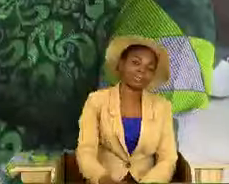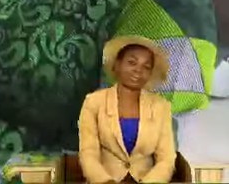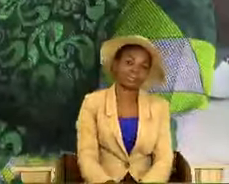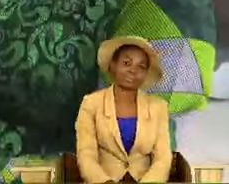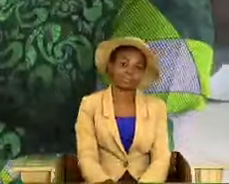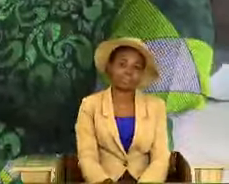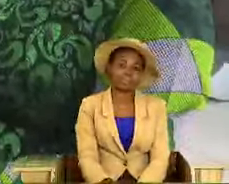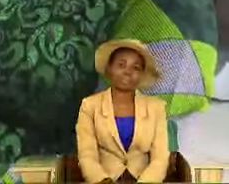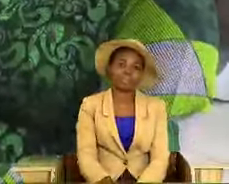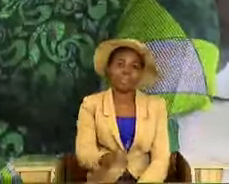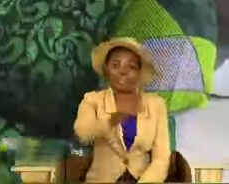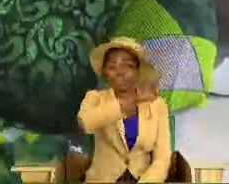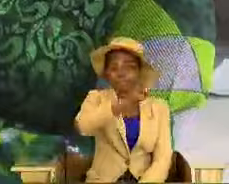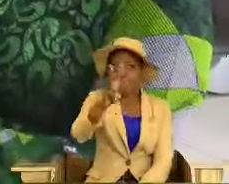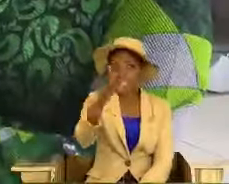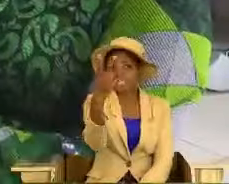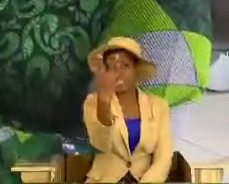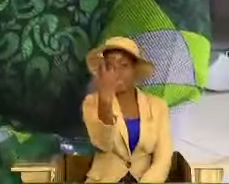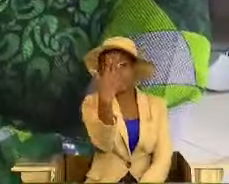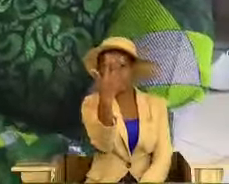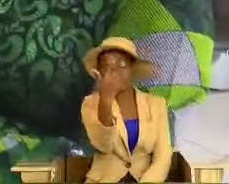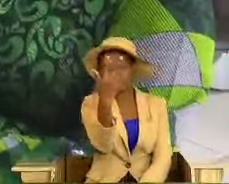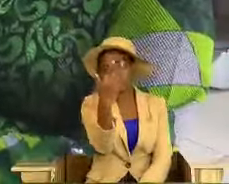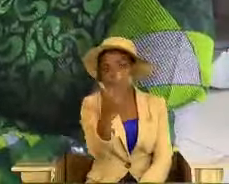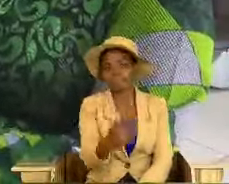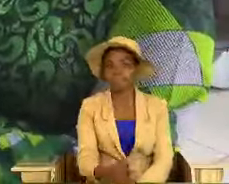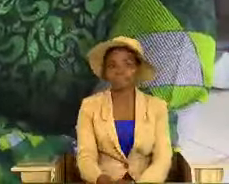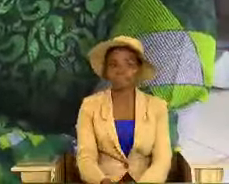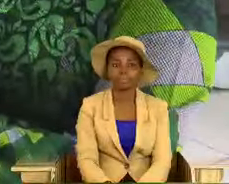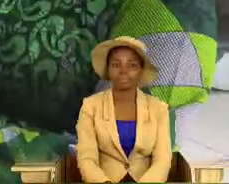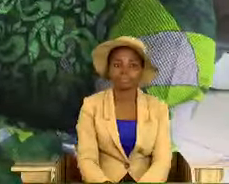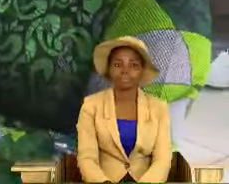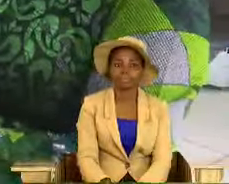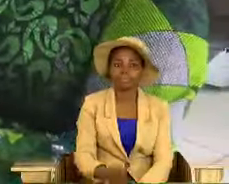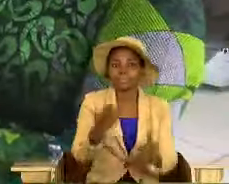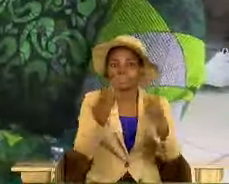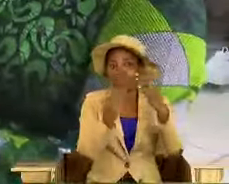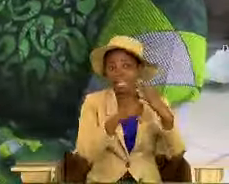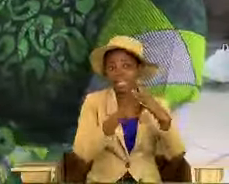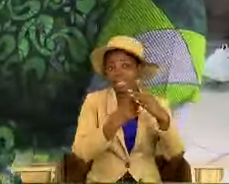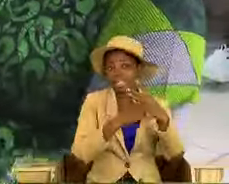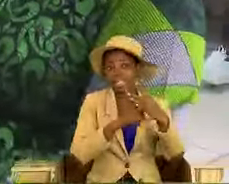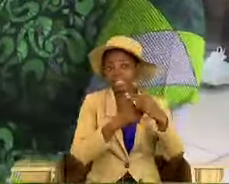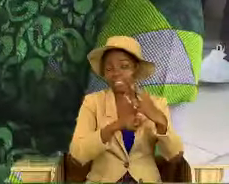49 verse 13 Genesis